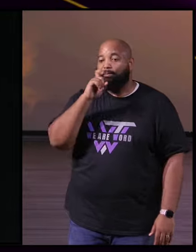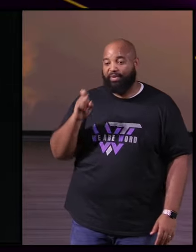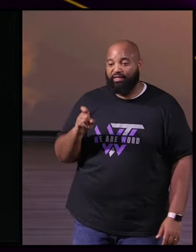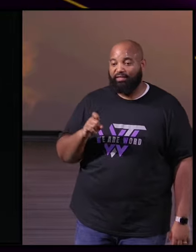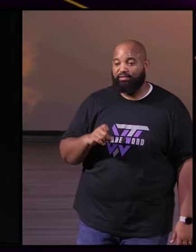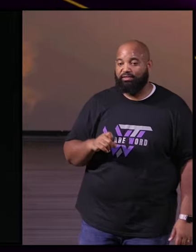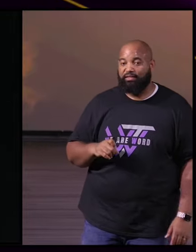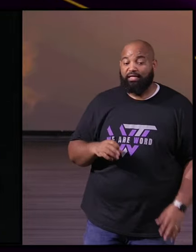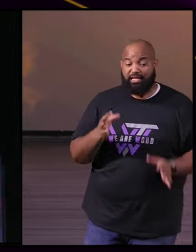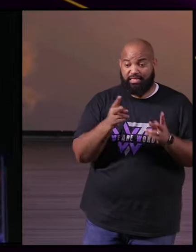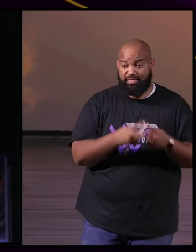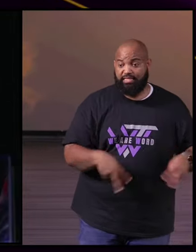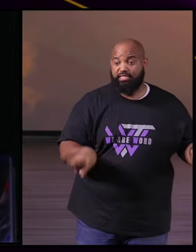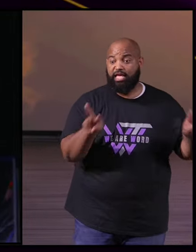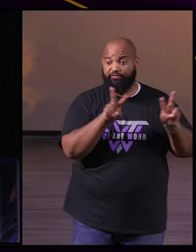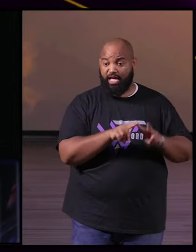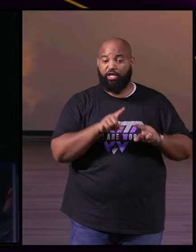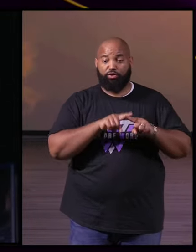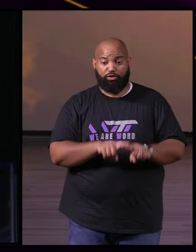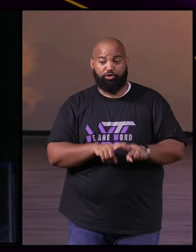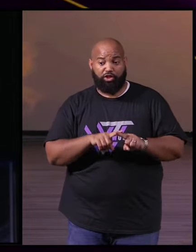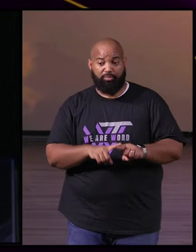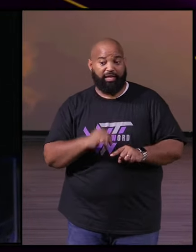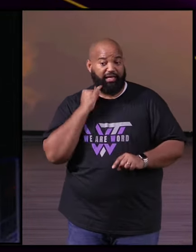is determined by their gender.